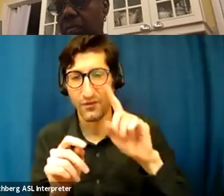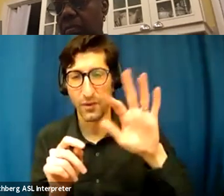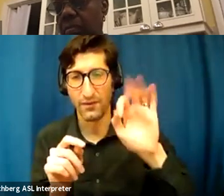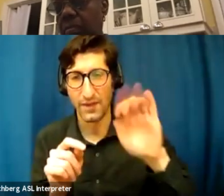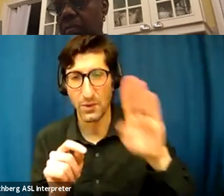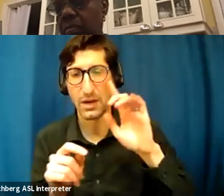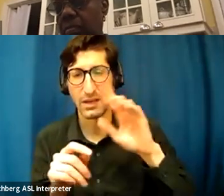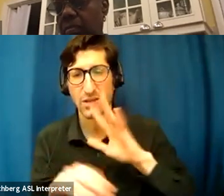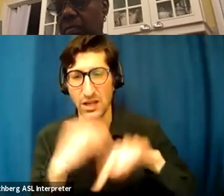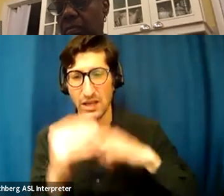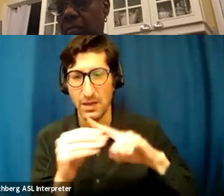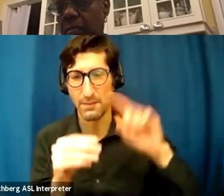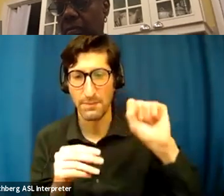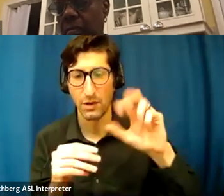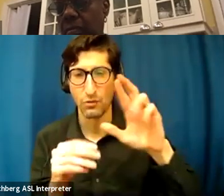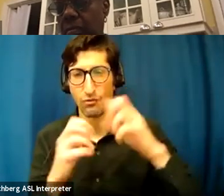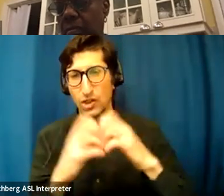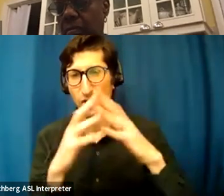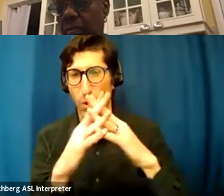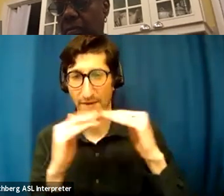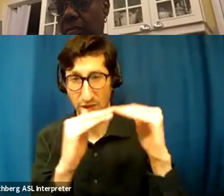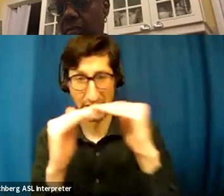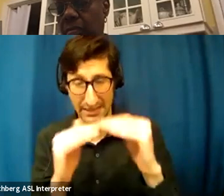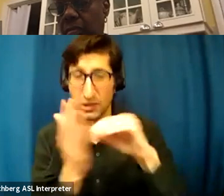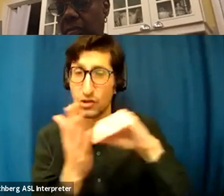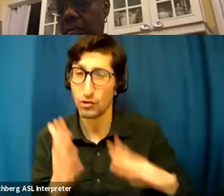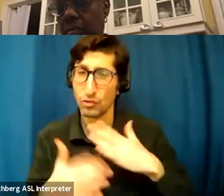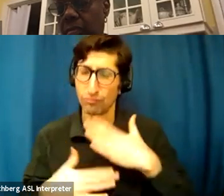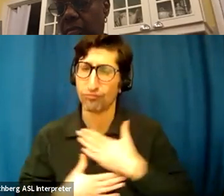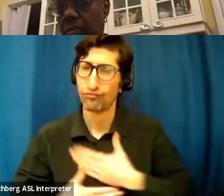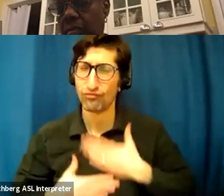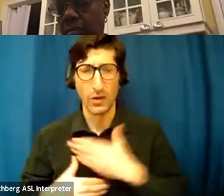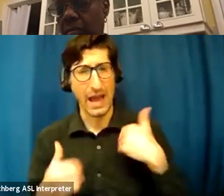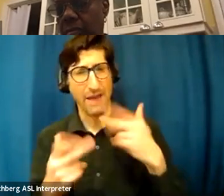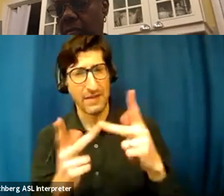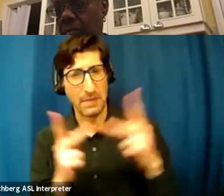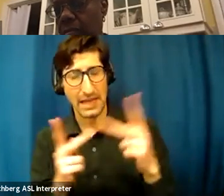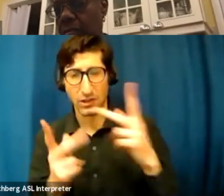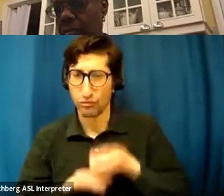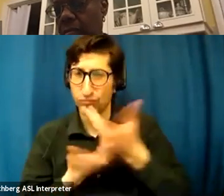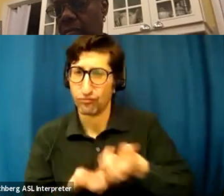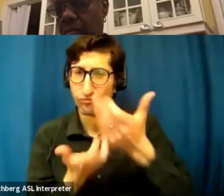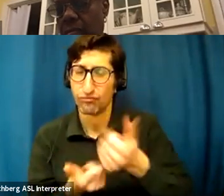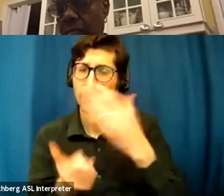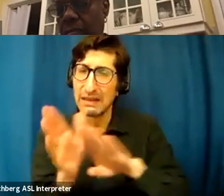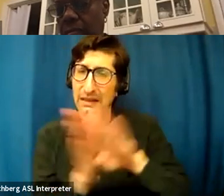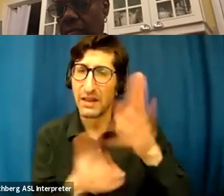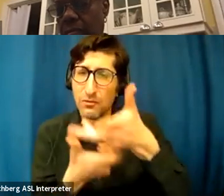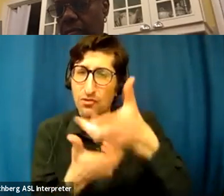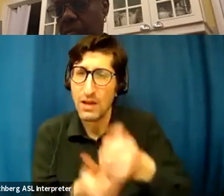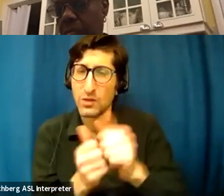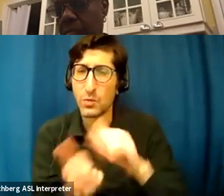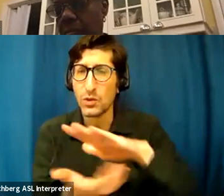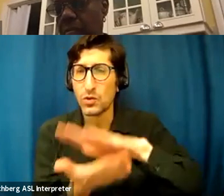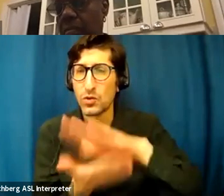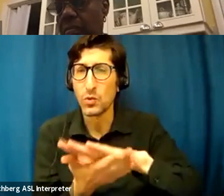first one went very well. The students appreciated having a space to feel heard and the opportunity to build trust with the school resource